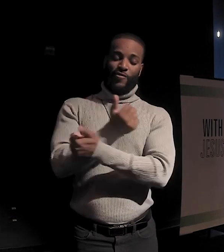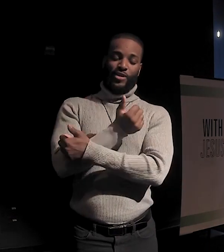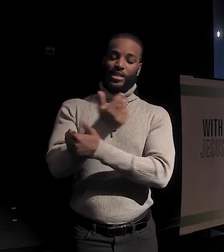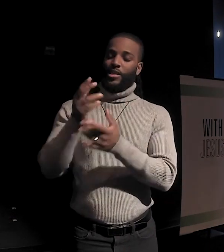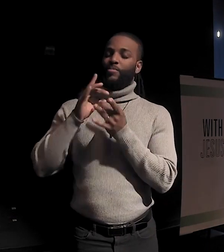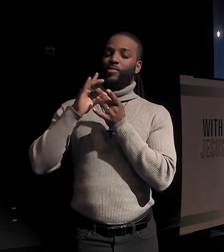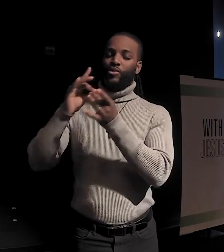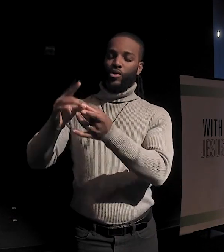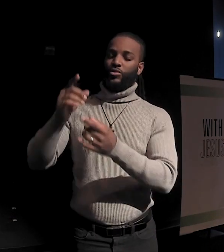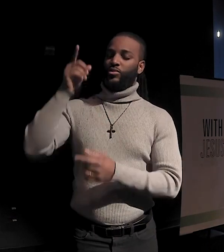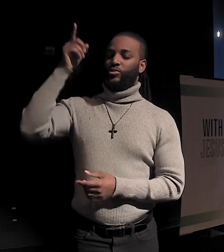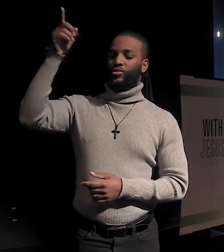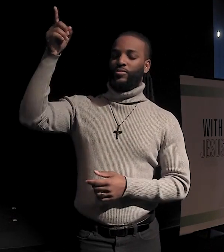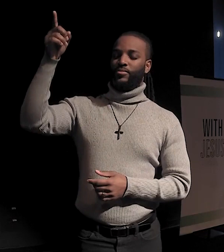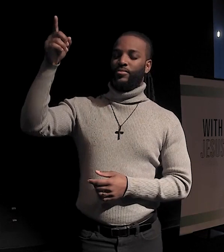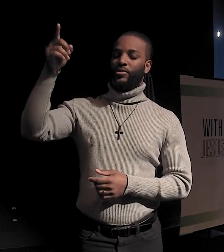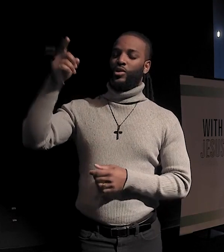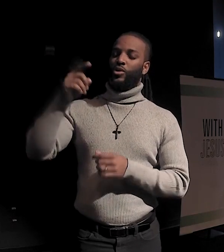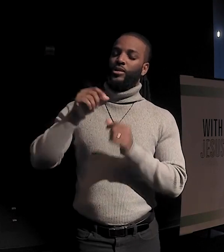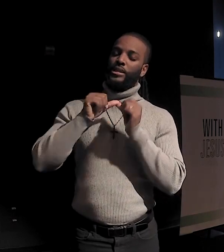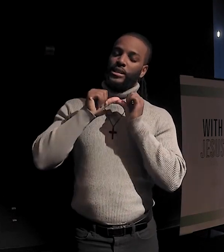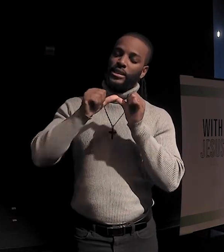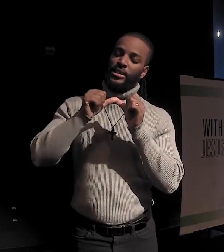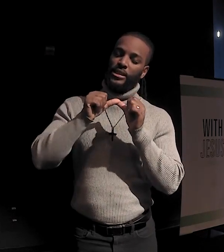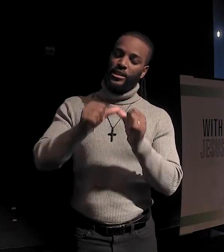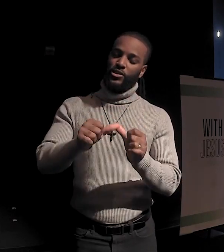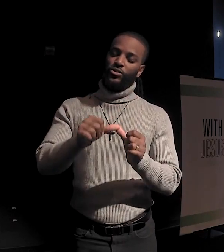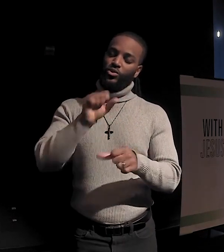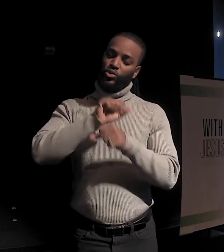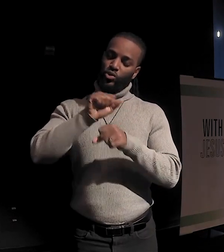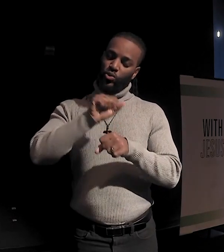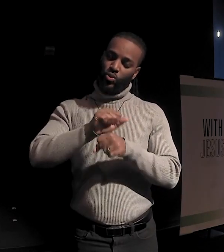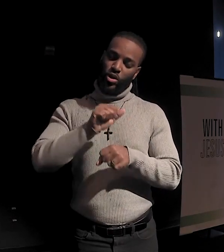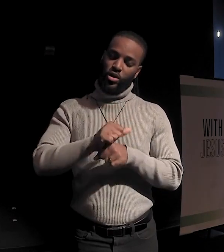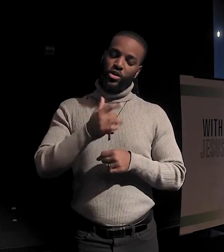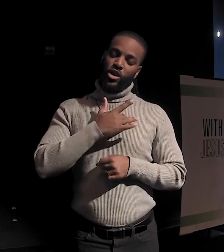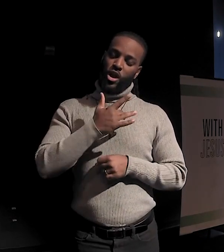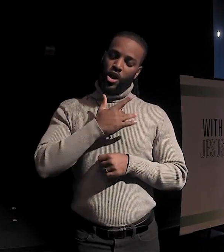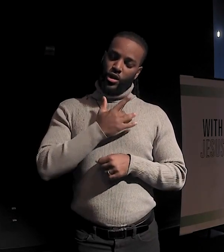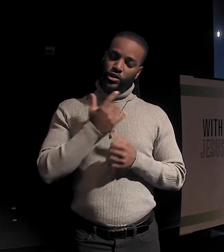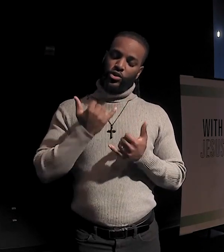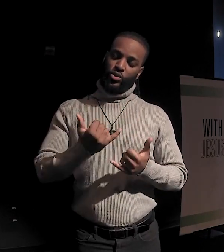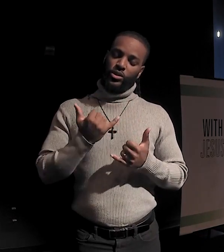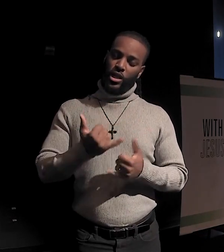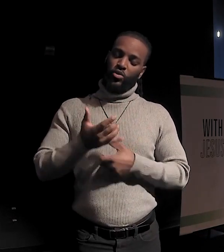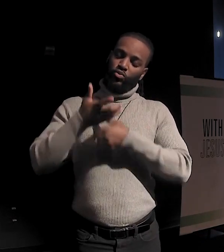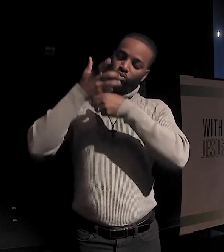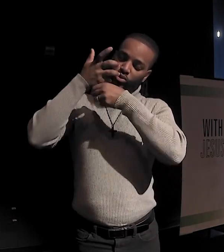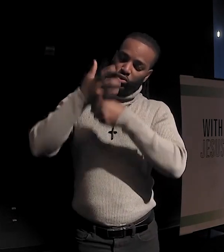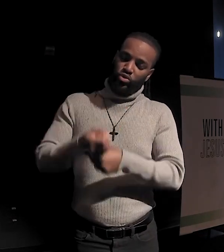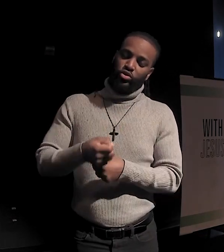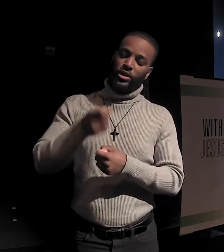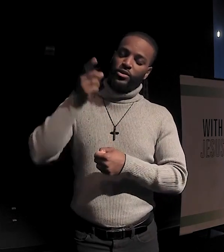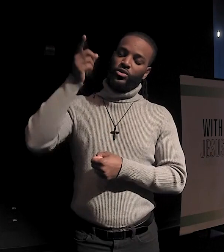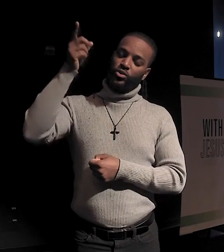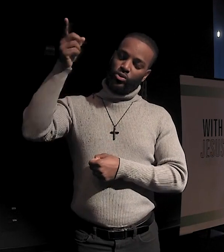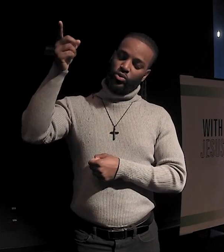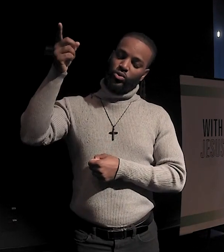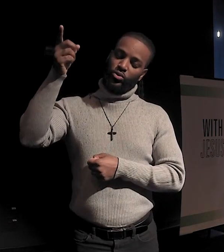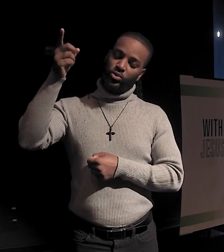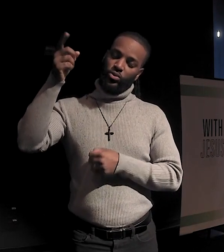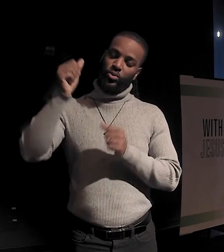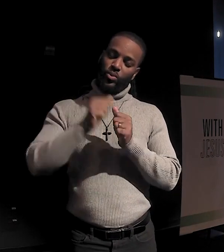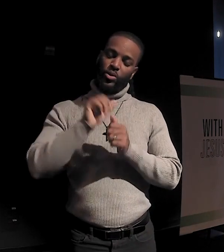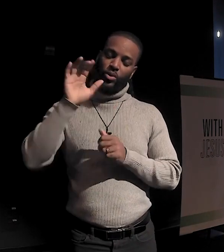yours. So Holy Spirit, continue to stir our hearts today. And we trust you with what you're going to do in and